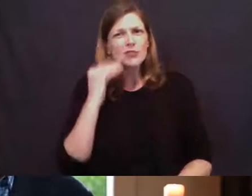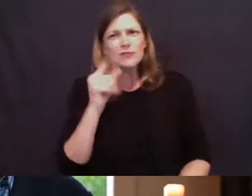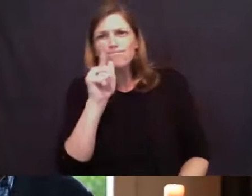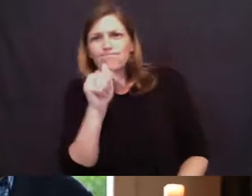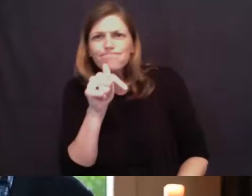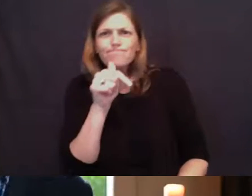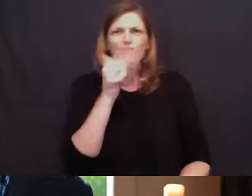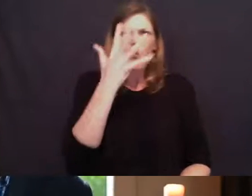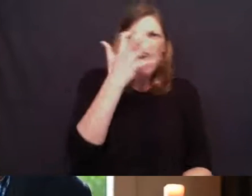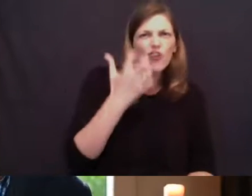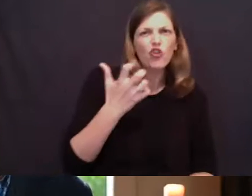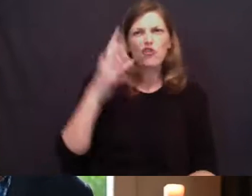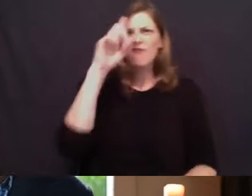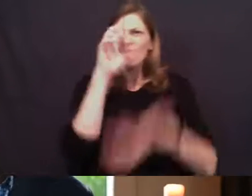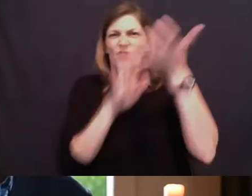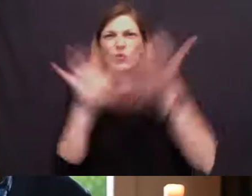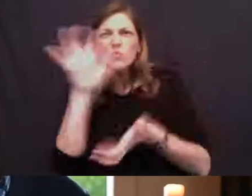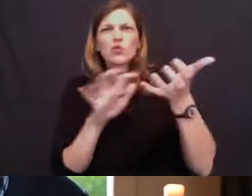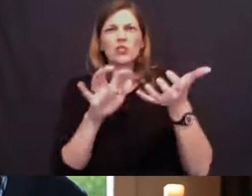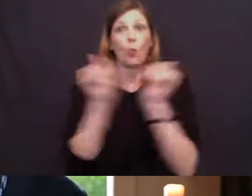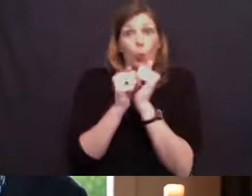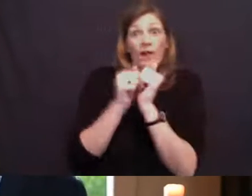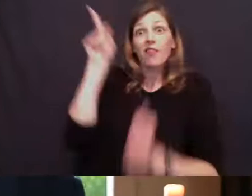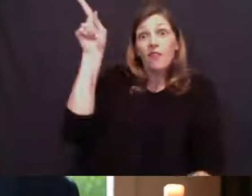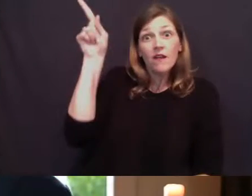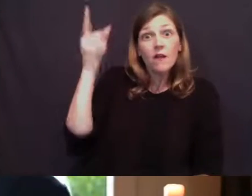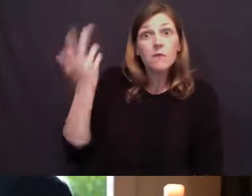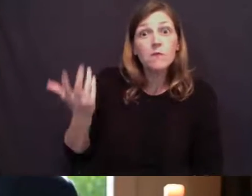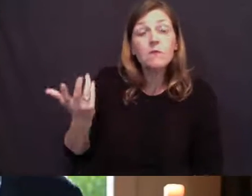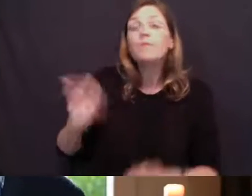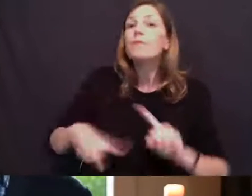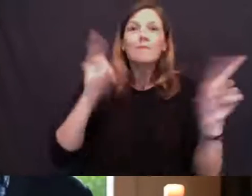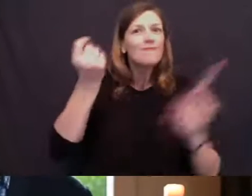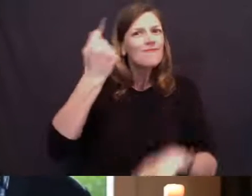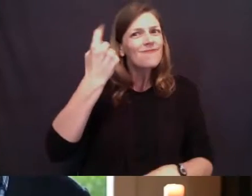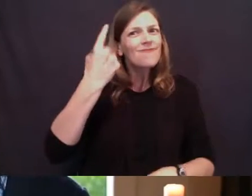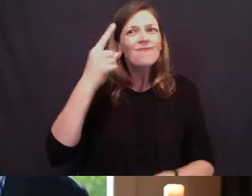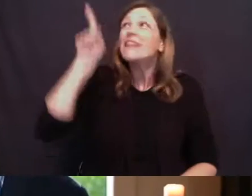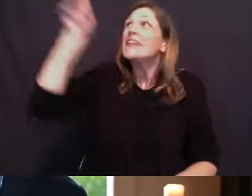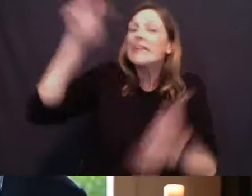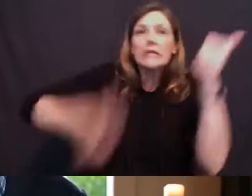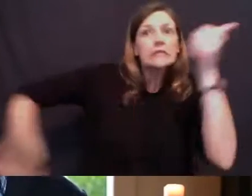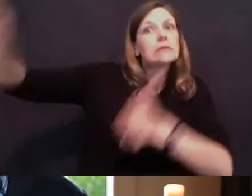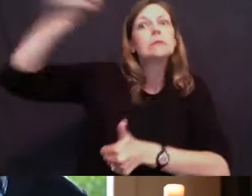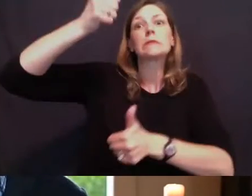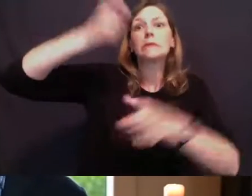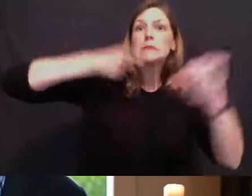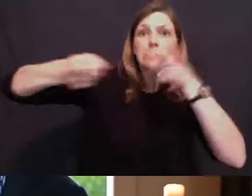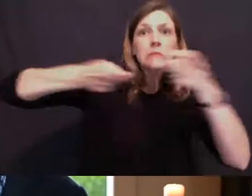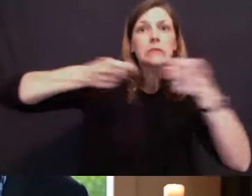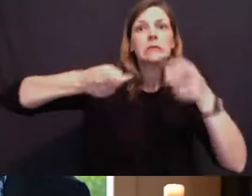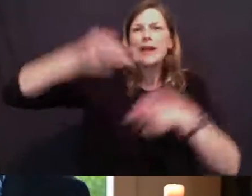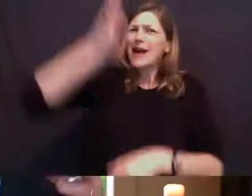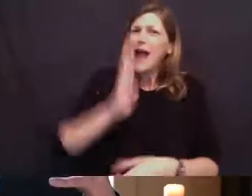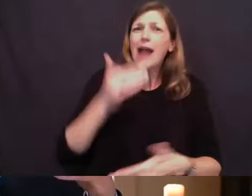or anger, confusion with God. But listen, God is sovereign. And God is good, and